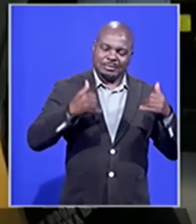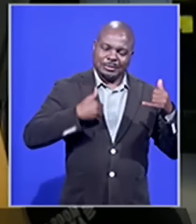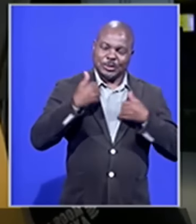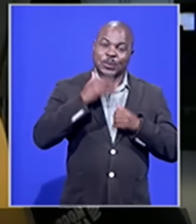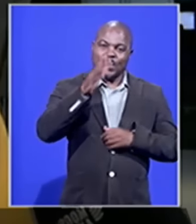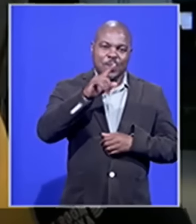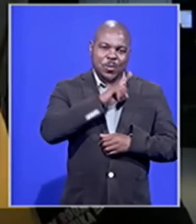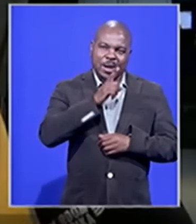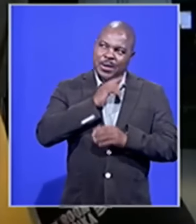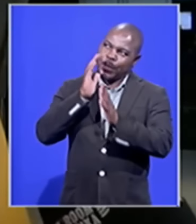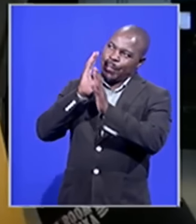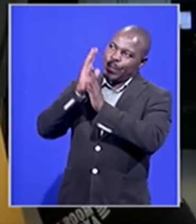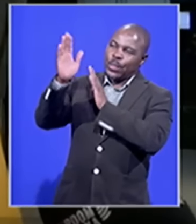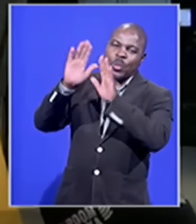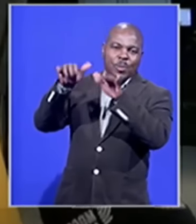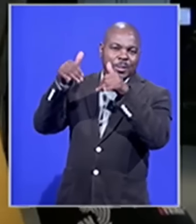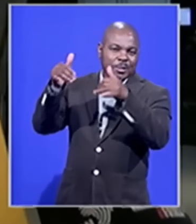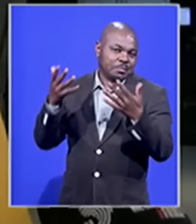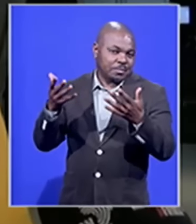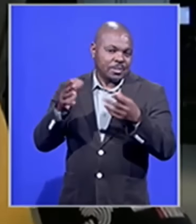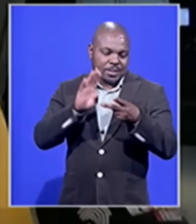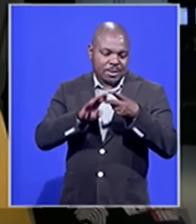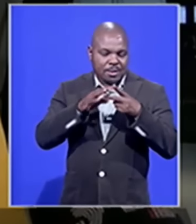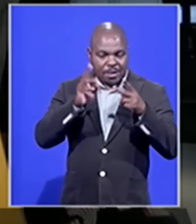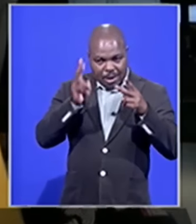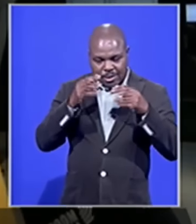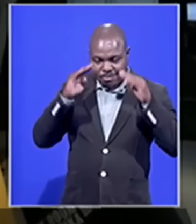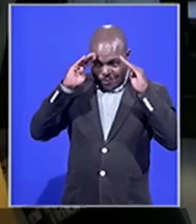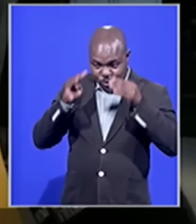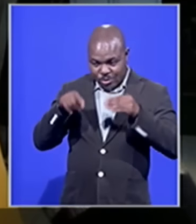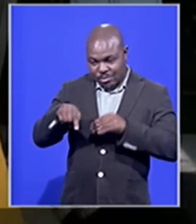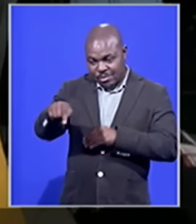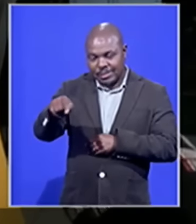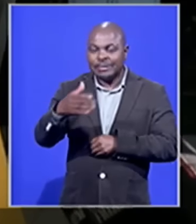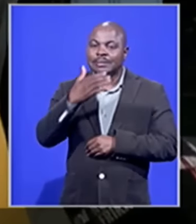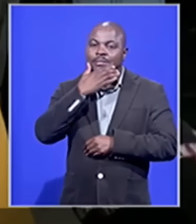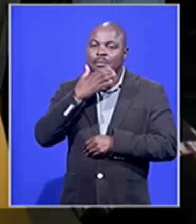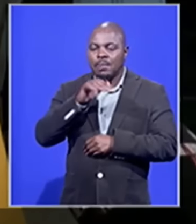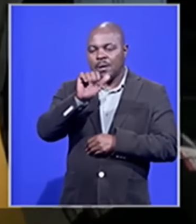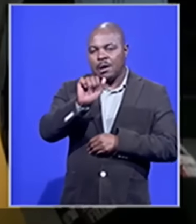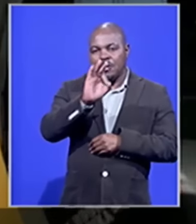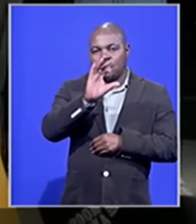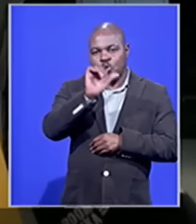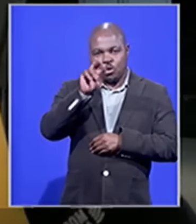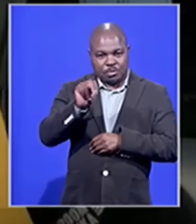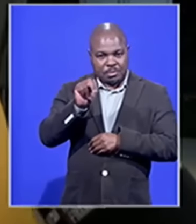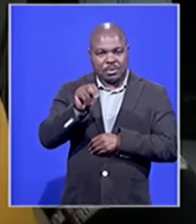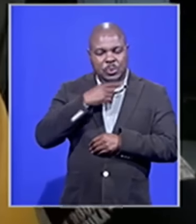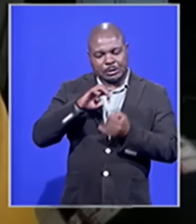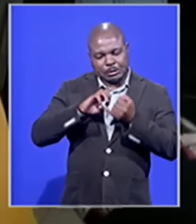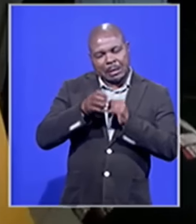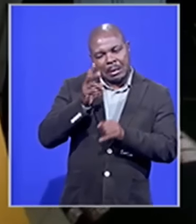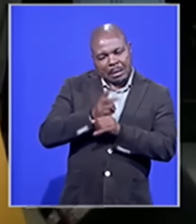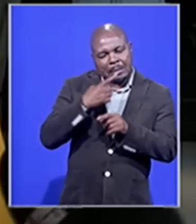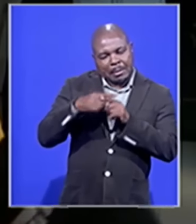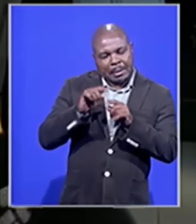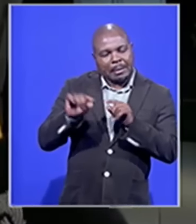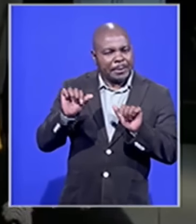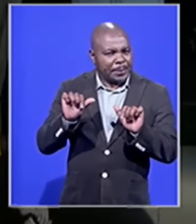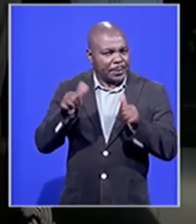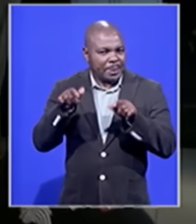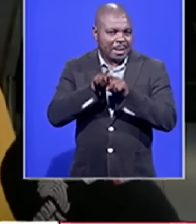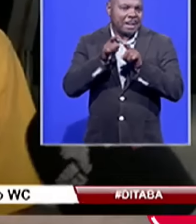then we focus again on December on AFCON, and we will try to do as good as possible, as good as the